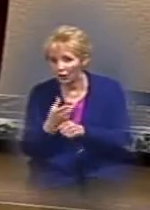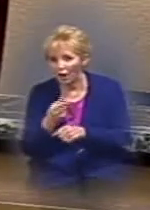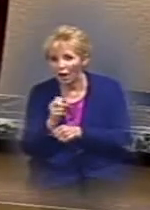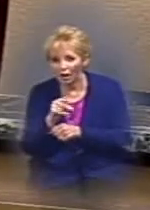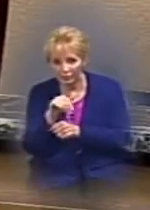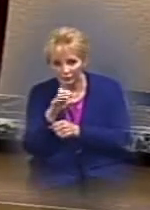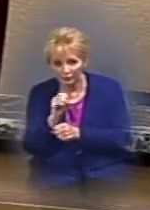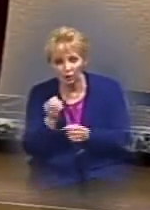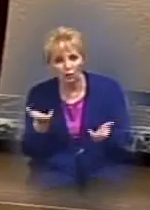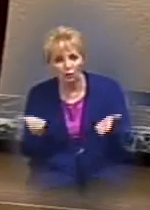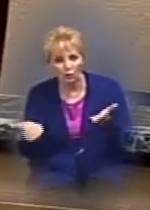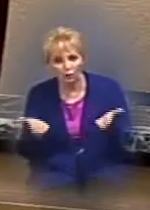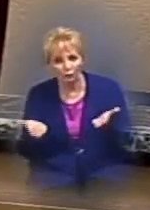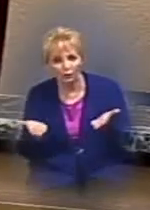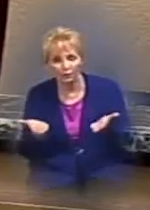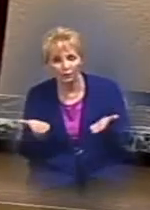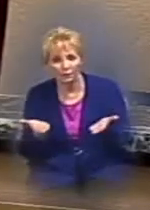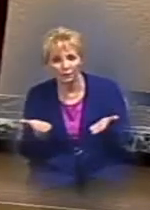hospice